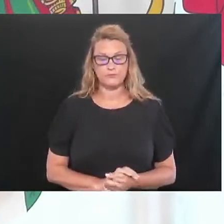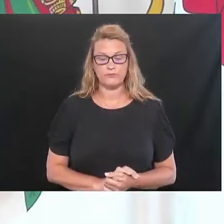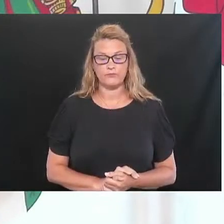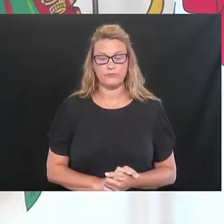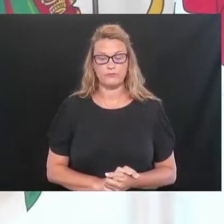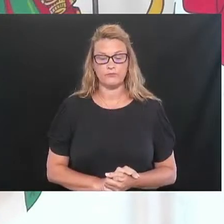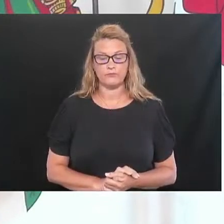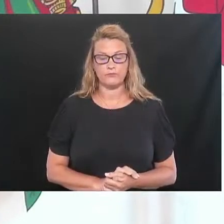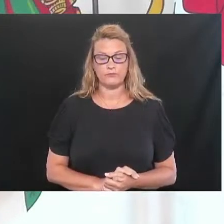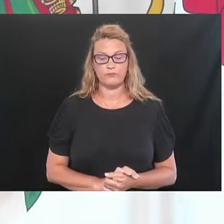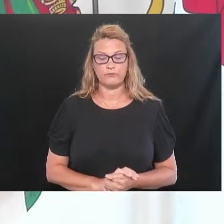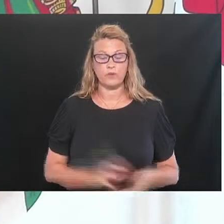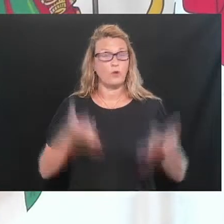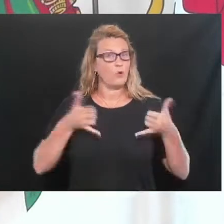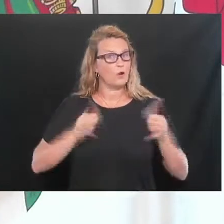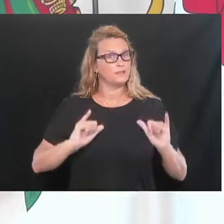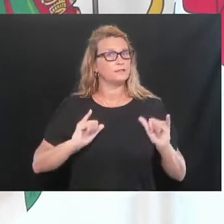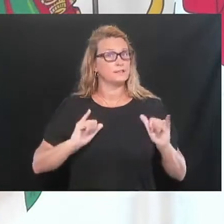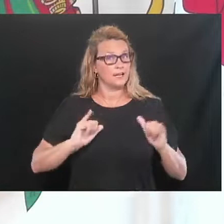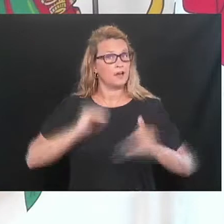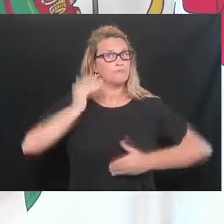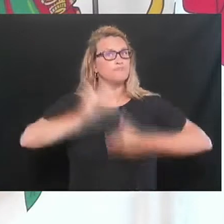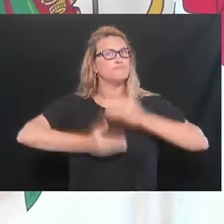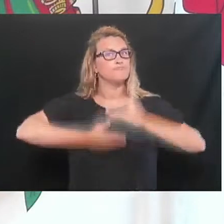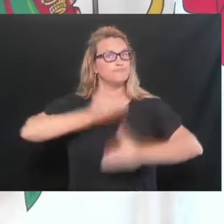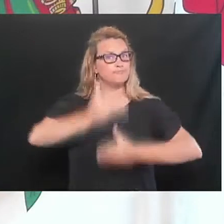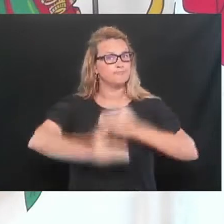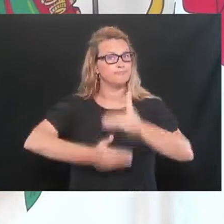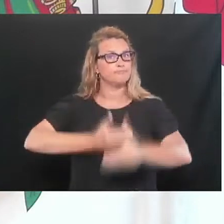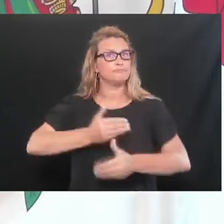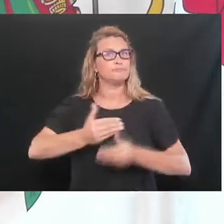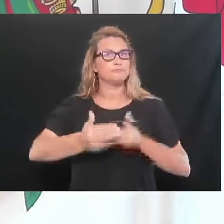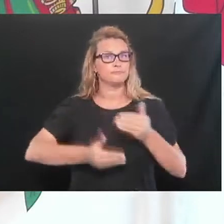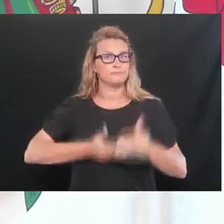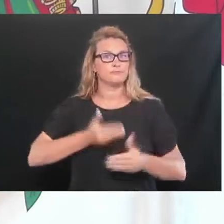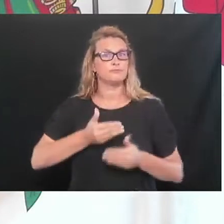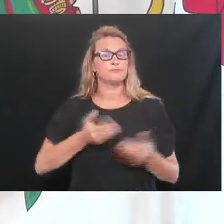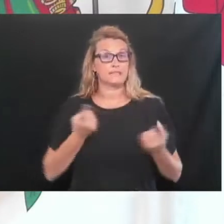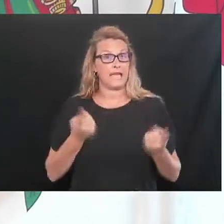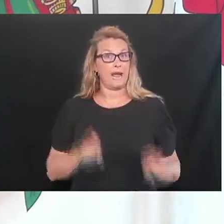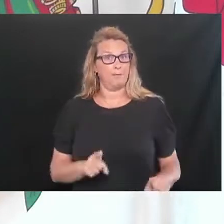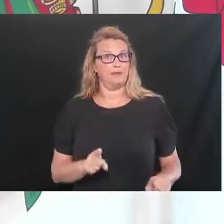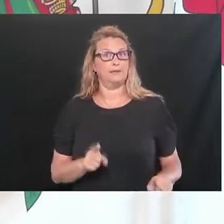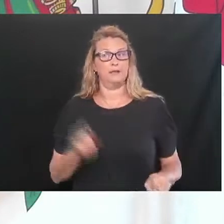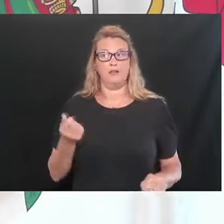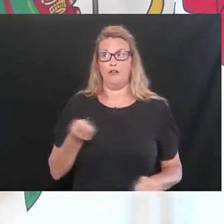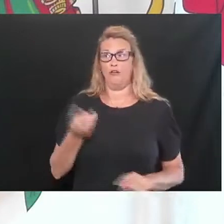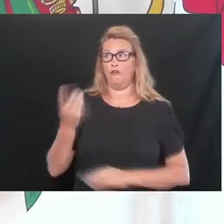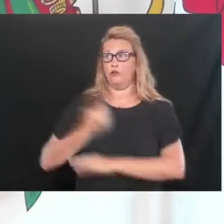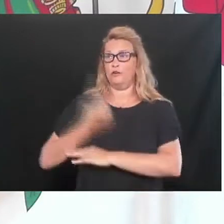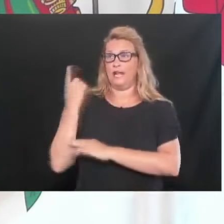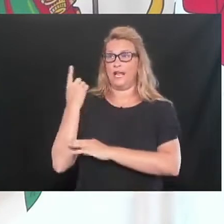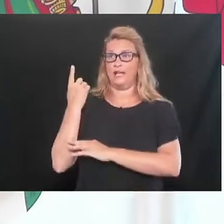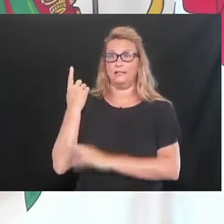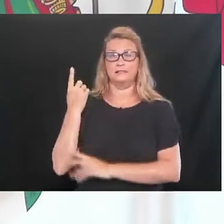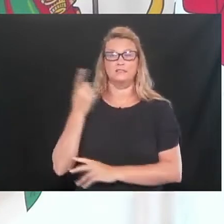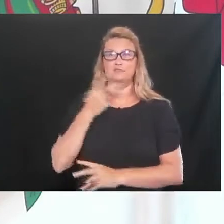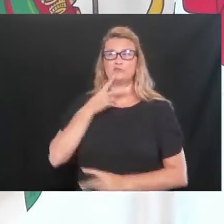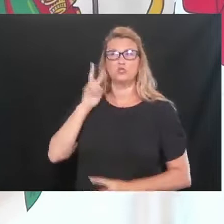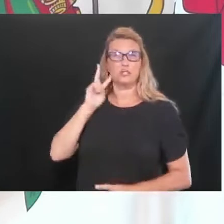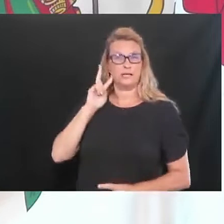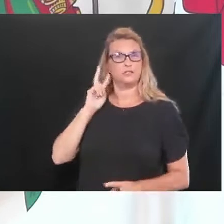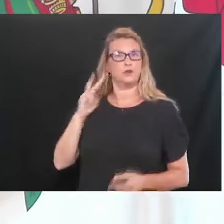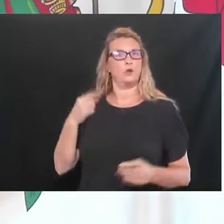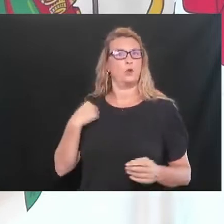We are still making progress. We have over the last few days, we have, since Wednesday, we